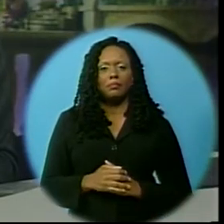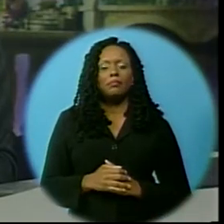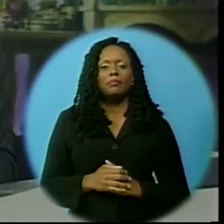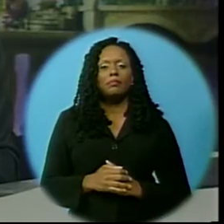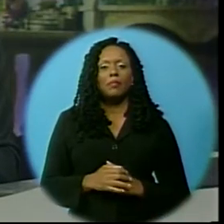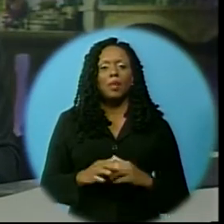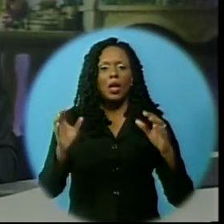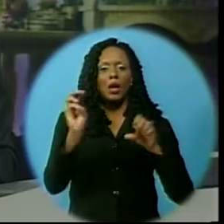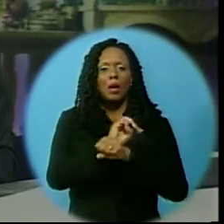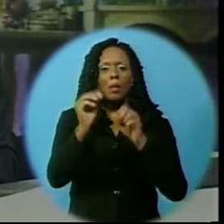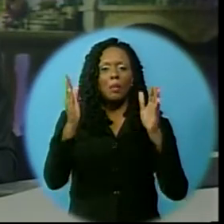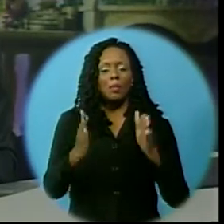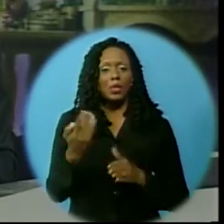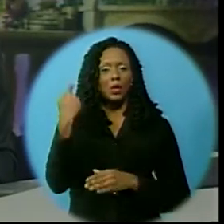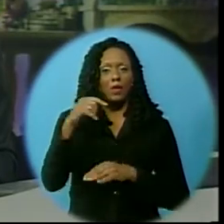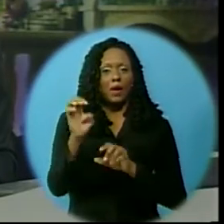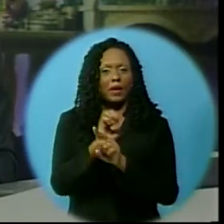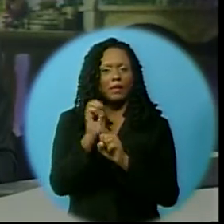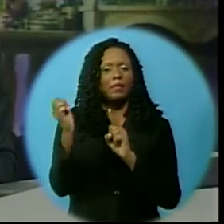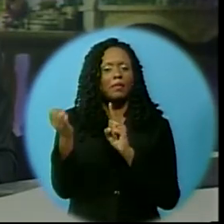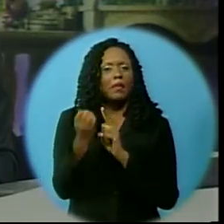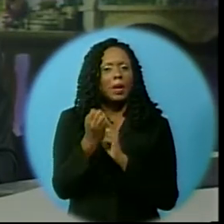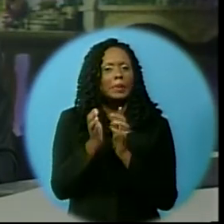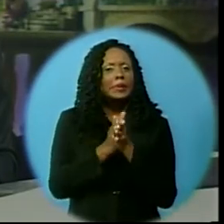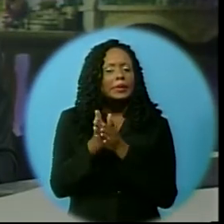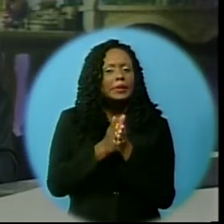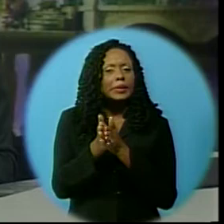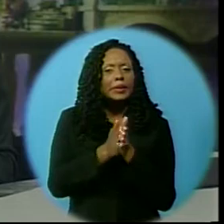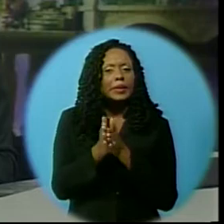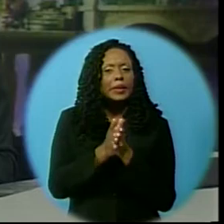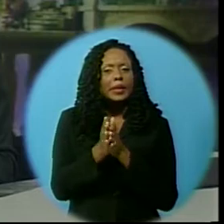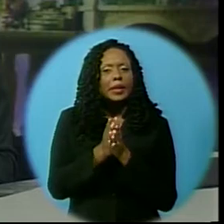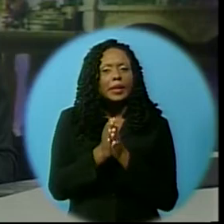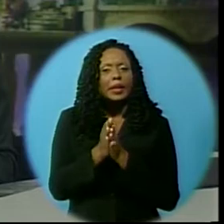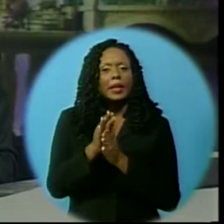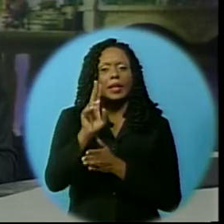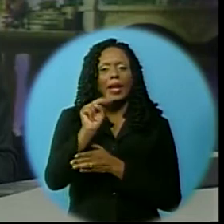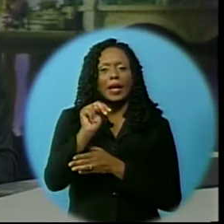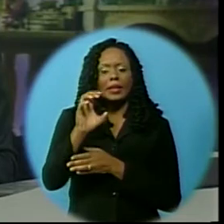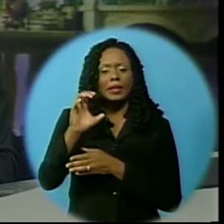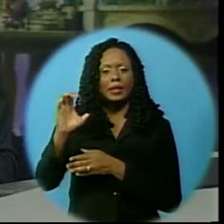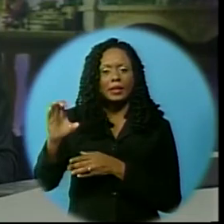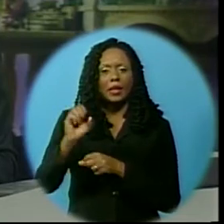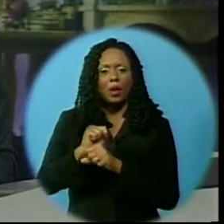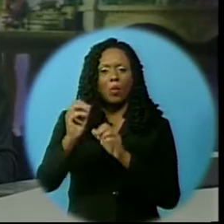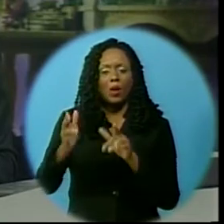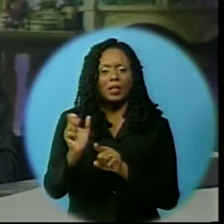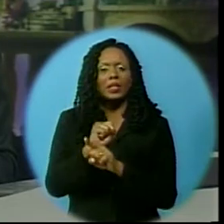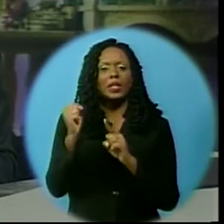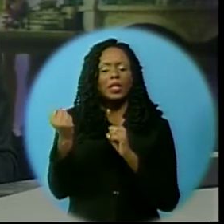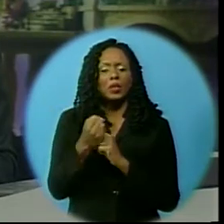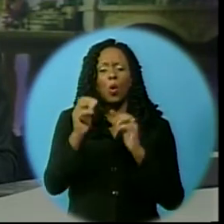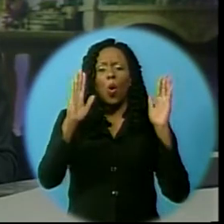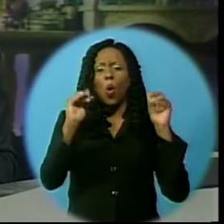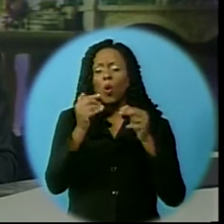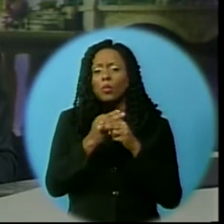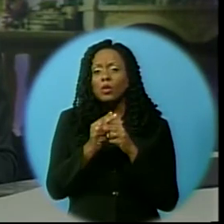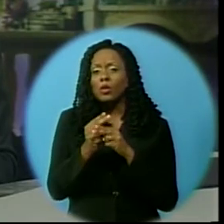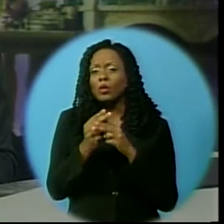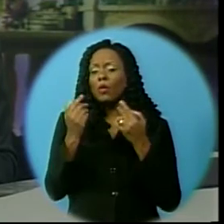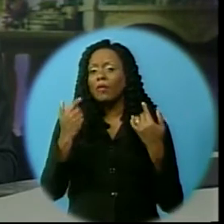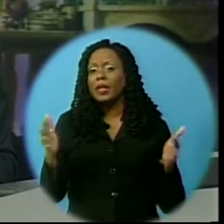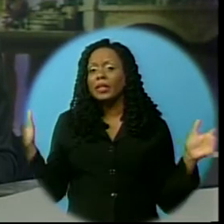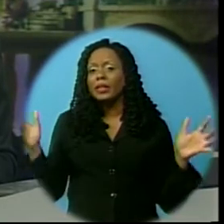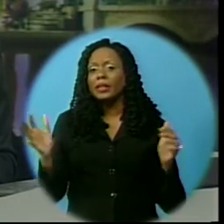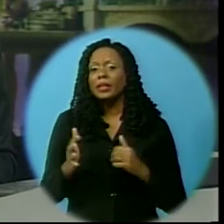Minister of the Environment, Dr. Dennis Lowe, is eagerly looking forward to the conclusion of the retrenched National Conservation Commission workers' situation. This follows